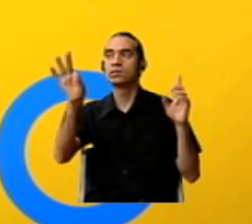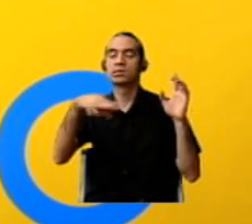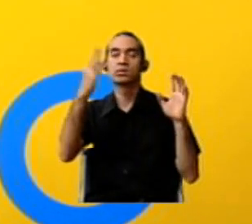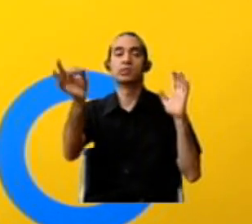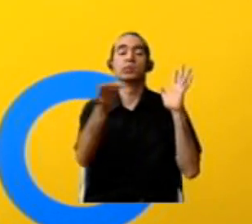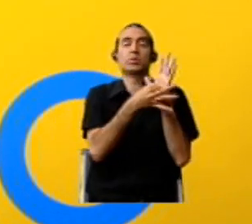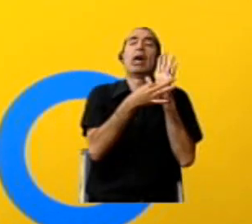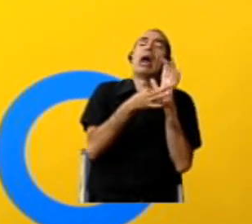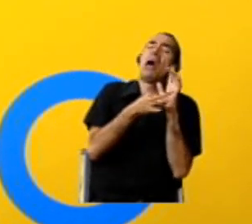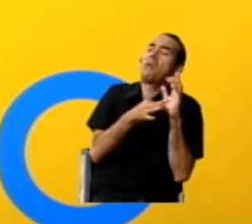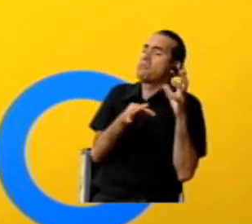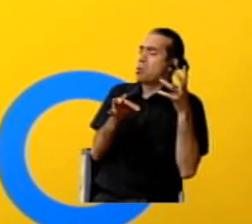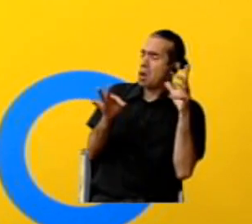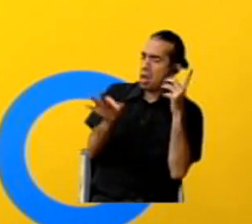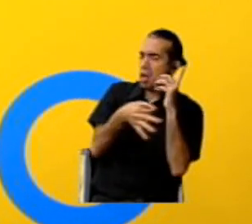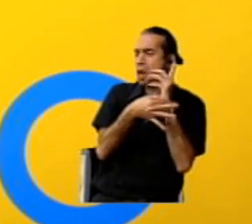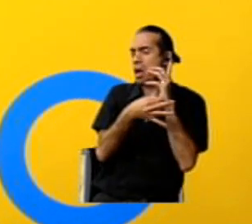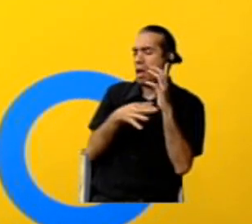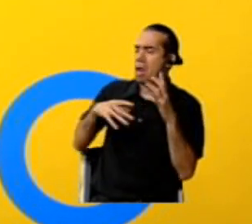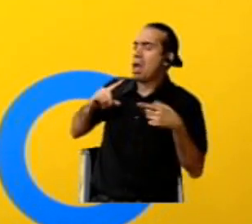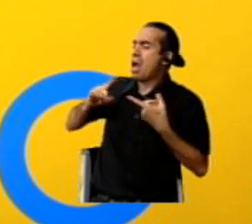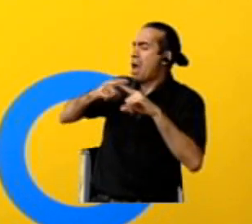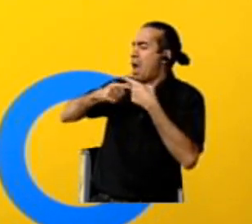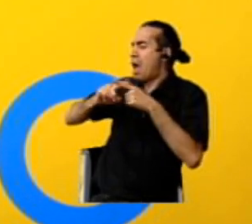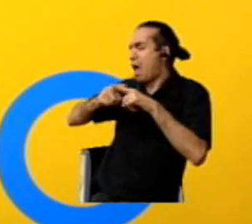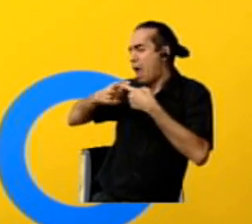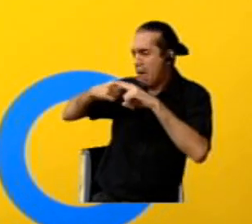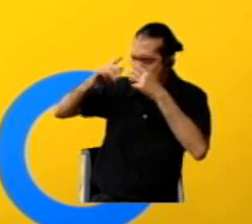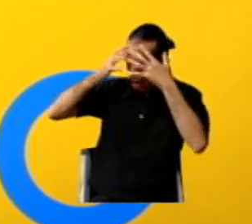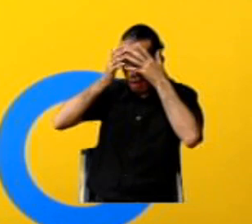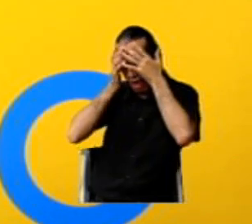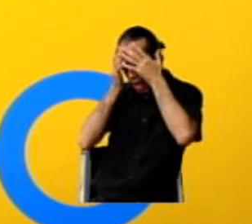Zzz, oh, my body hurts